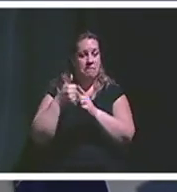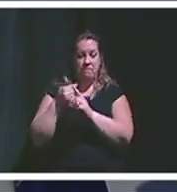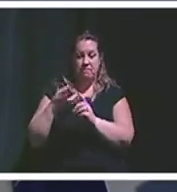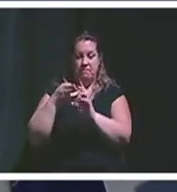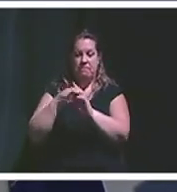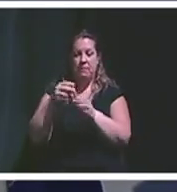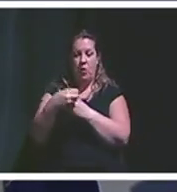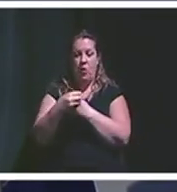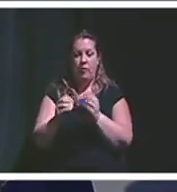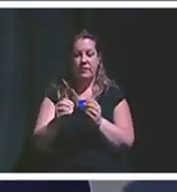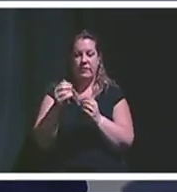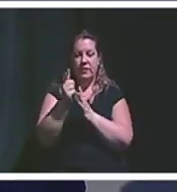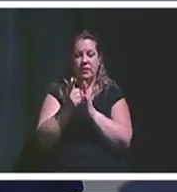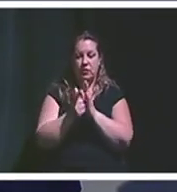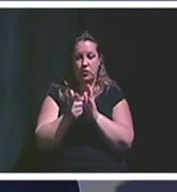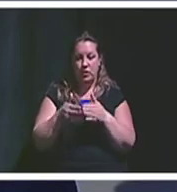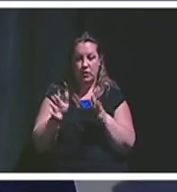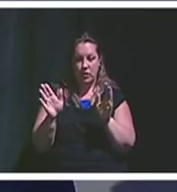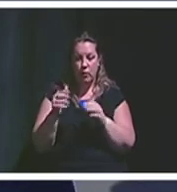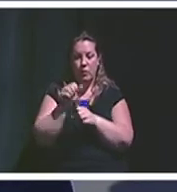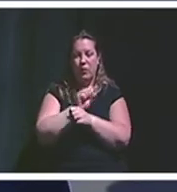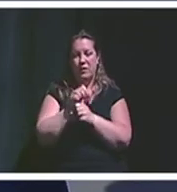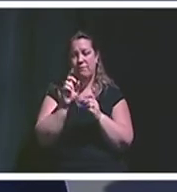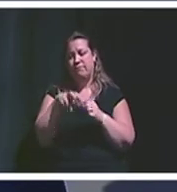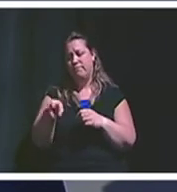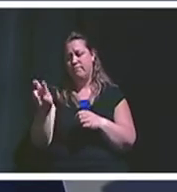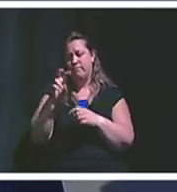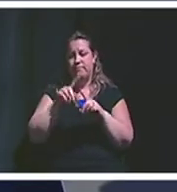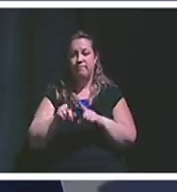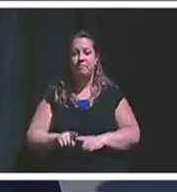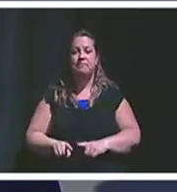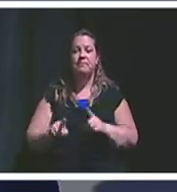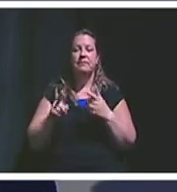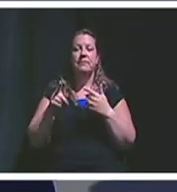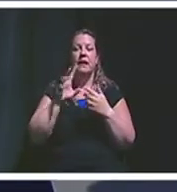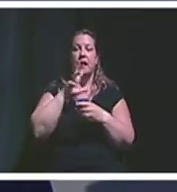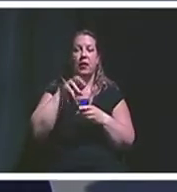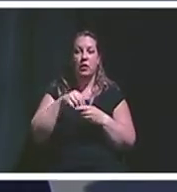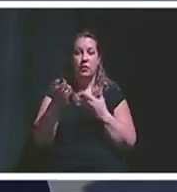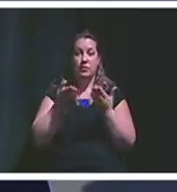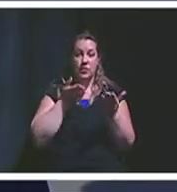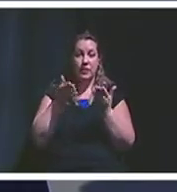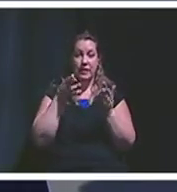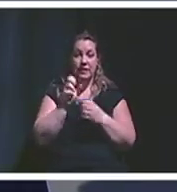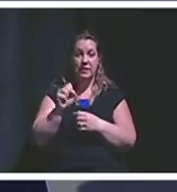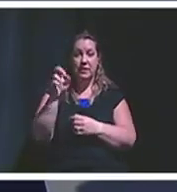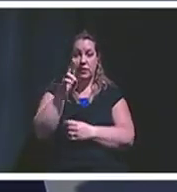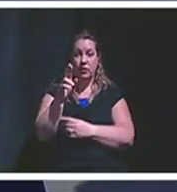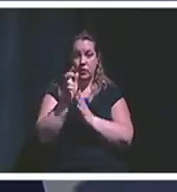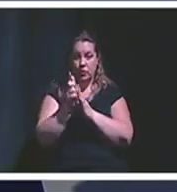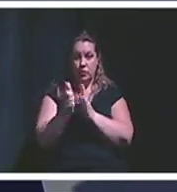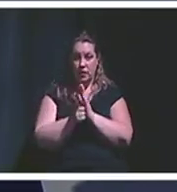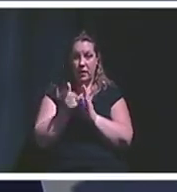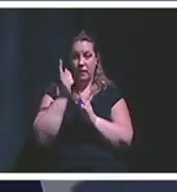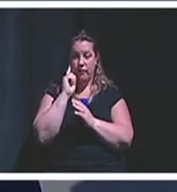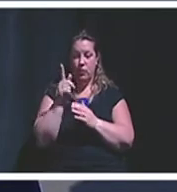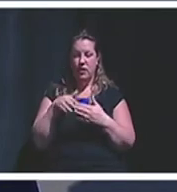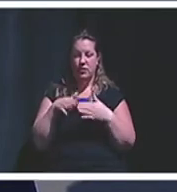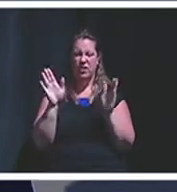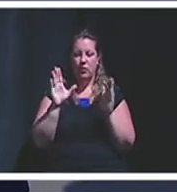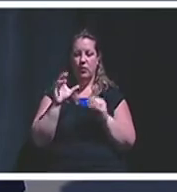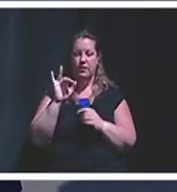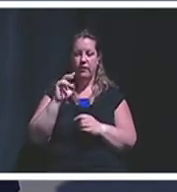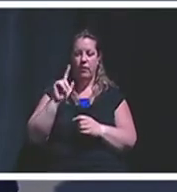General, working in many capacities, including serving as senior attorney of the General Civil